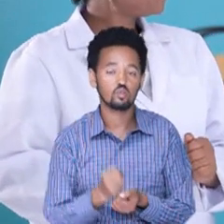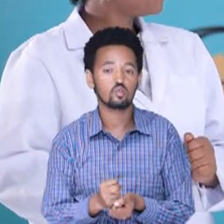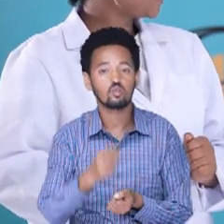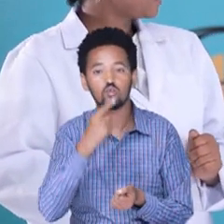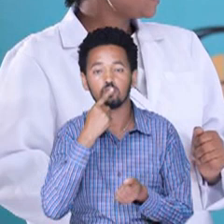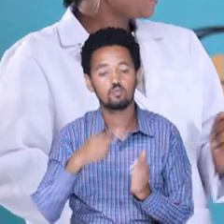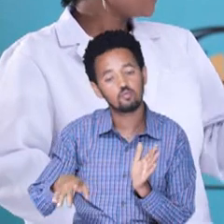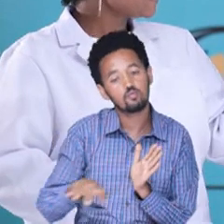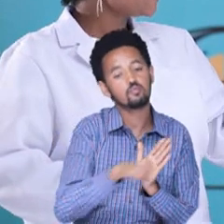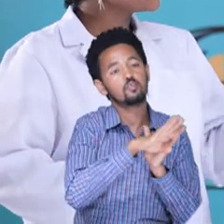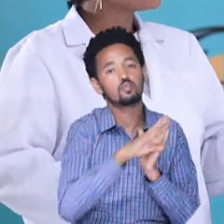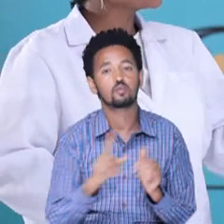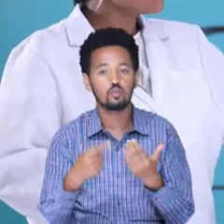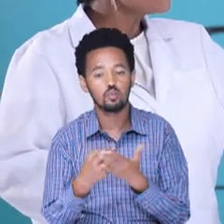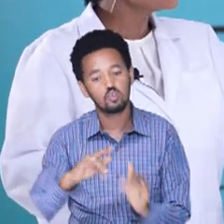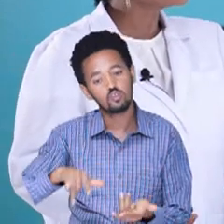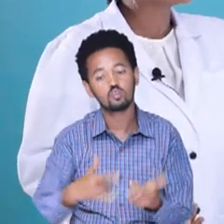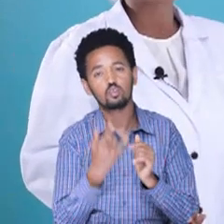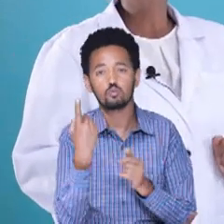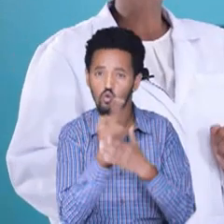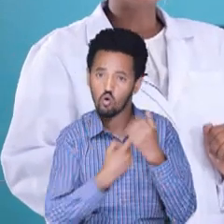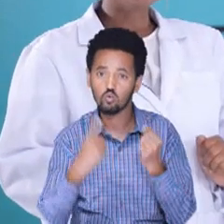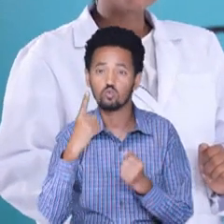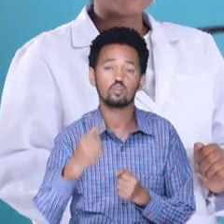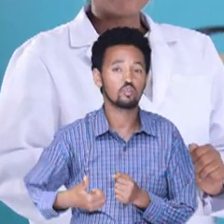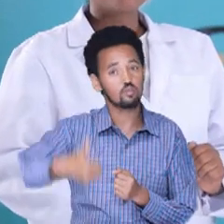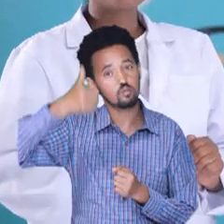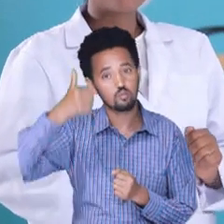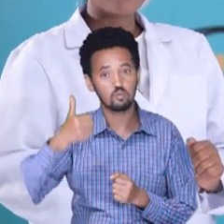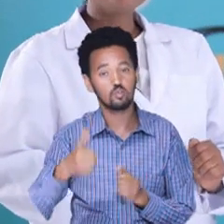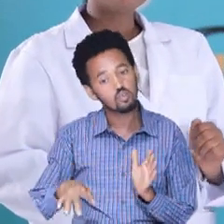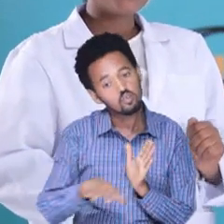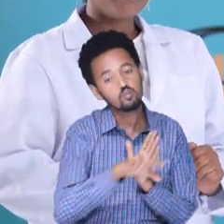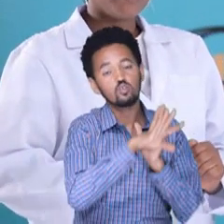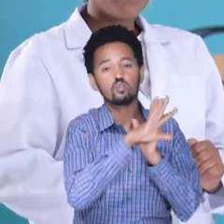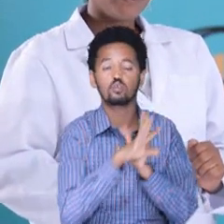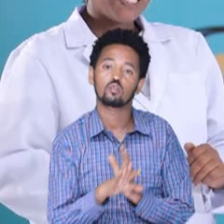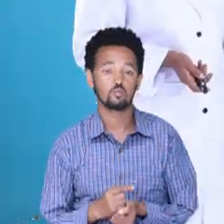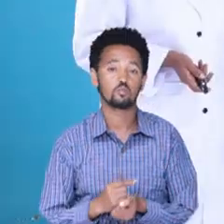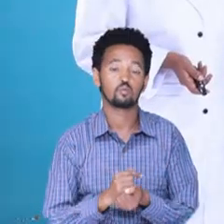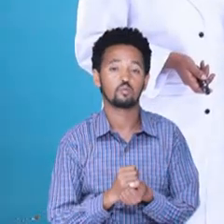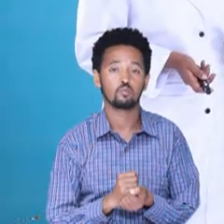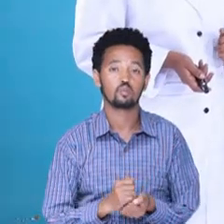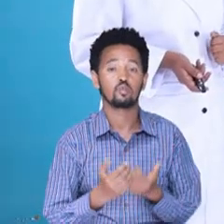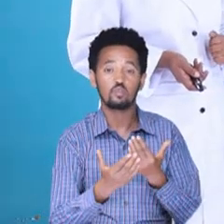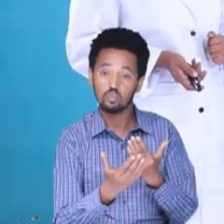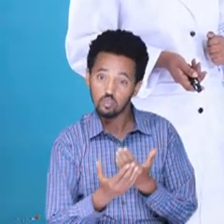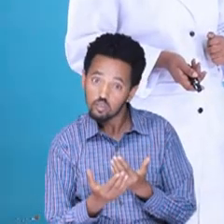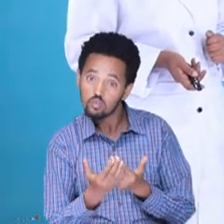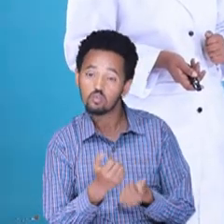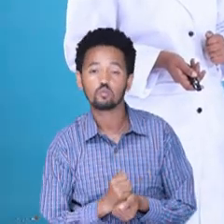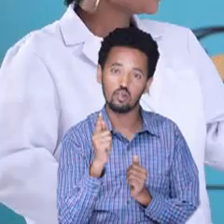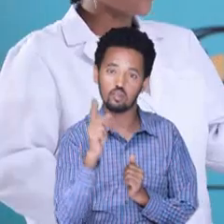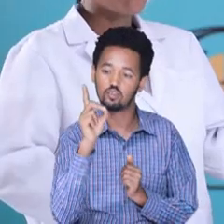Sea. In this system, the only one major river is the Nile River. Major tributary